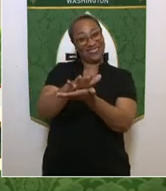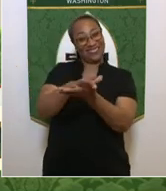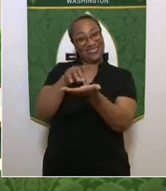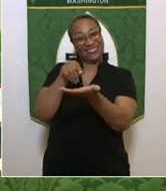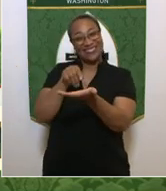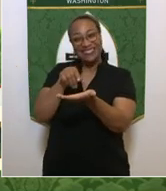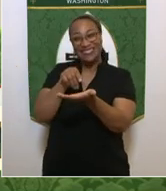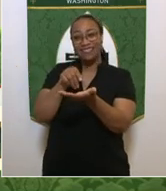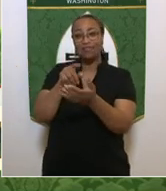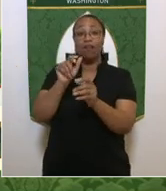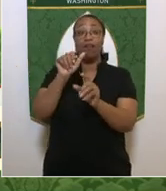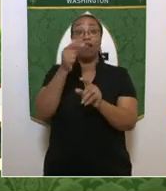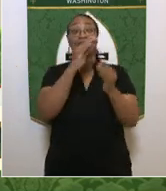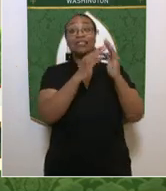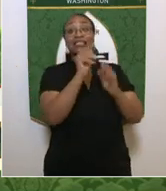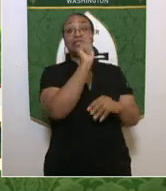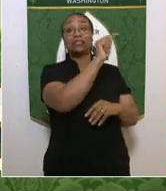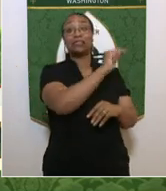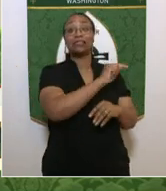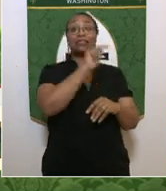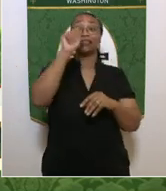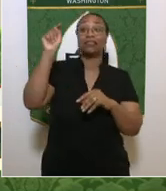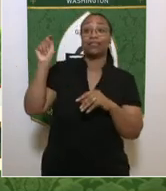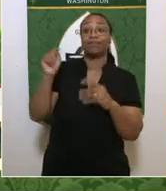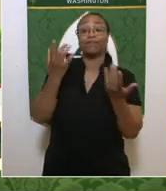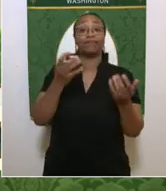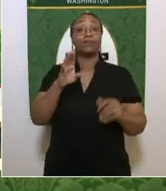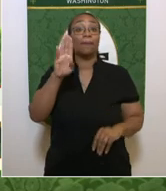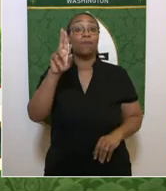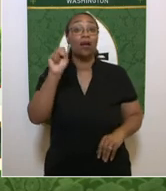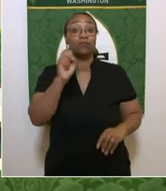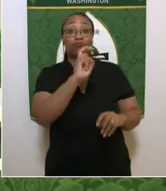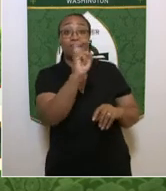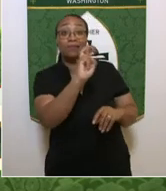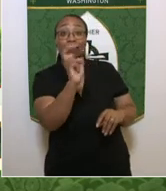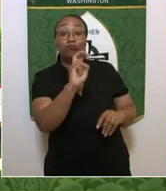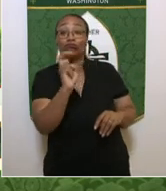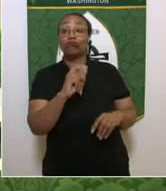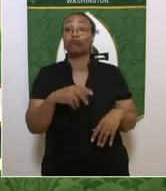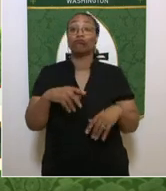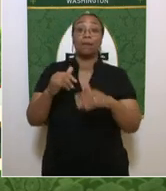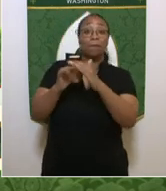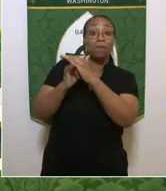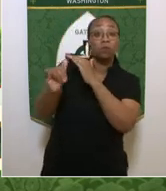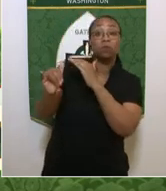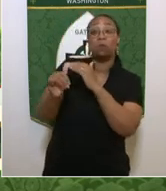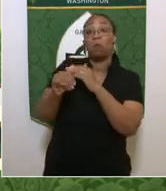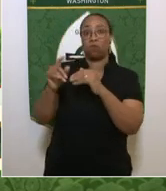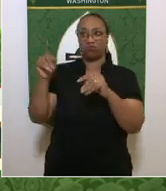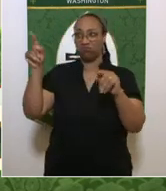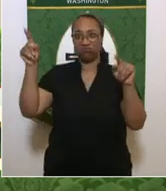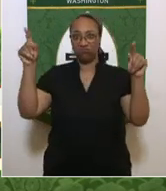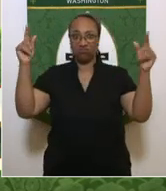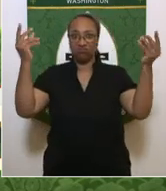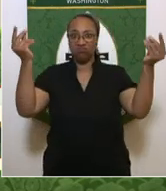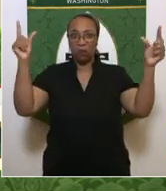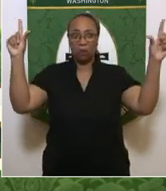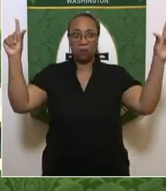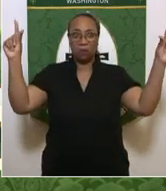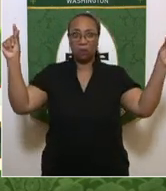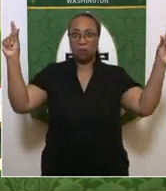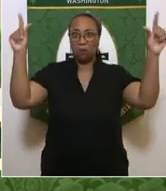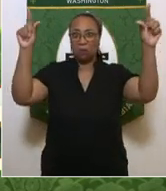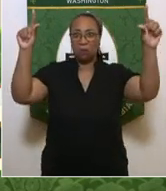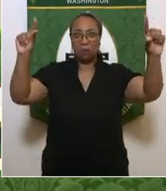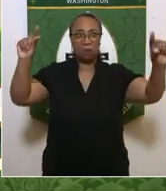because everybody was either driving or staying at home. We've seen our metro system regain its ridership. A